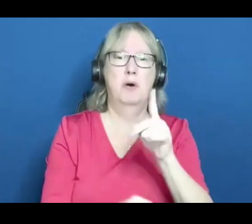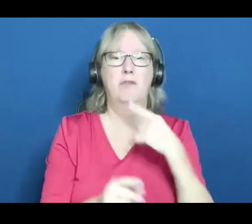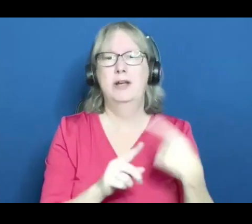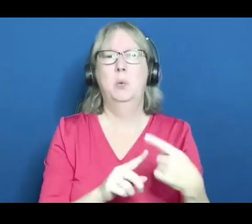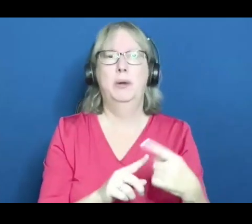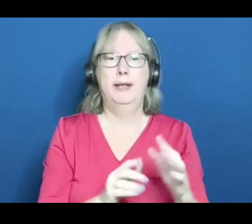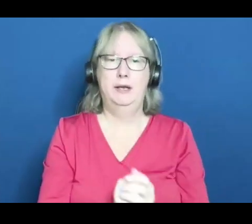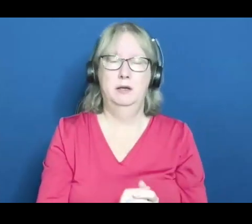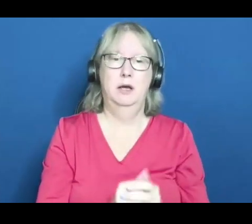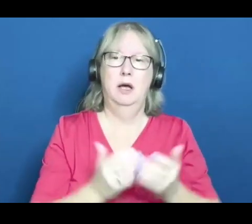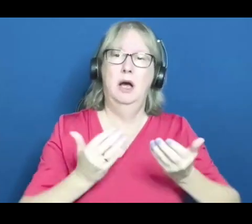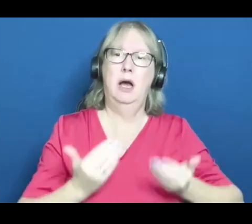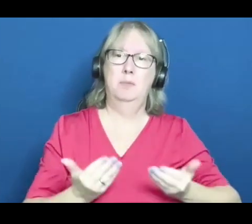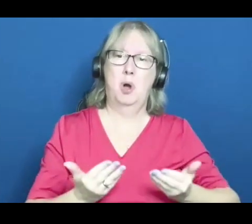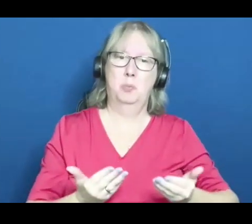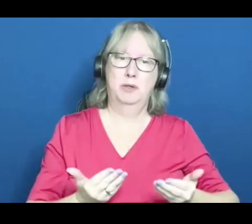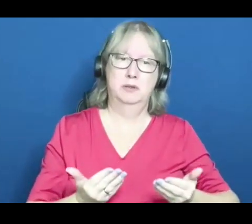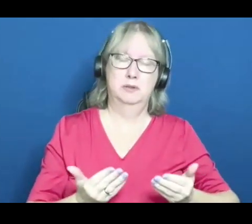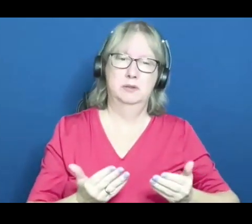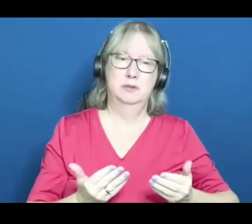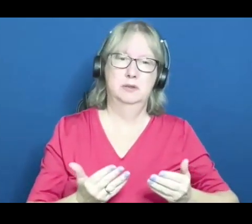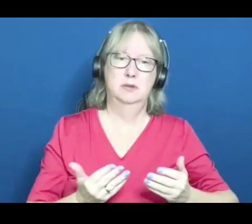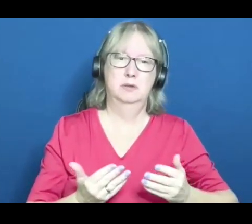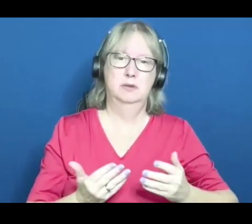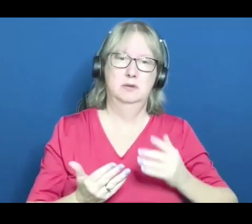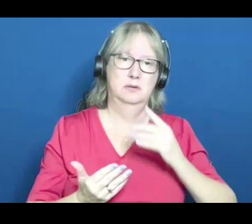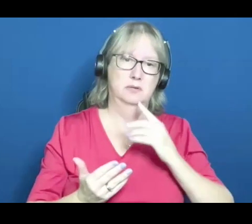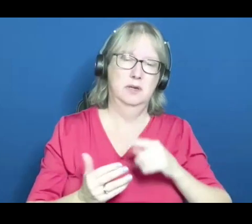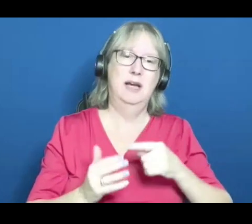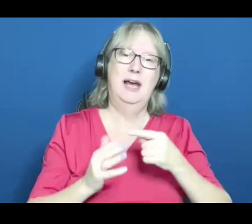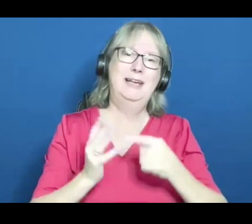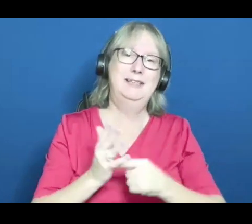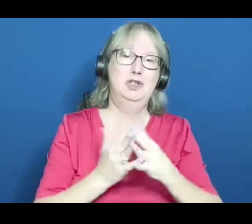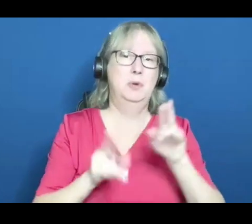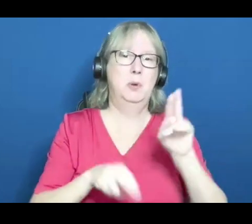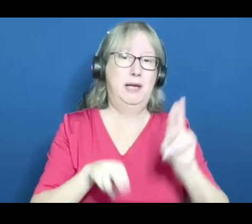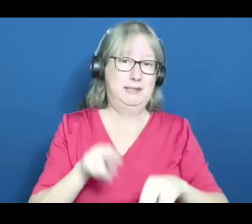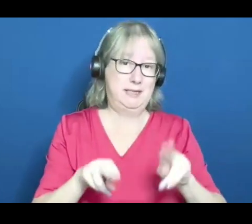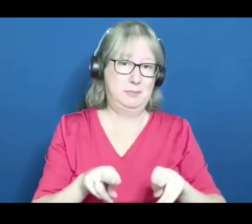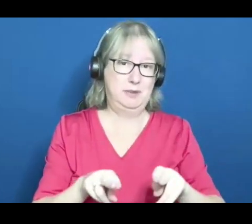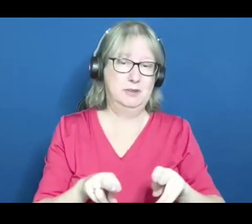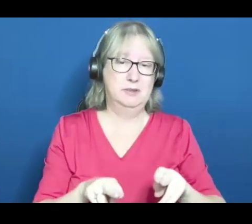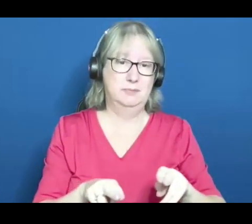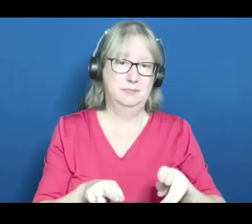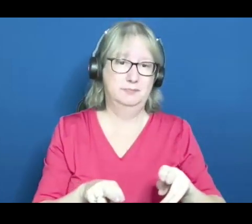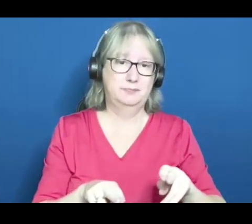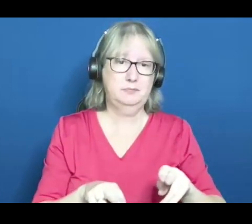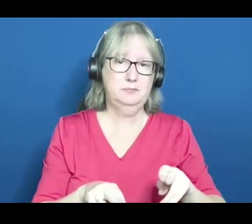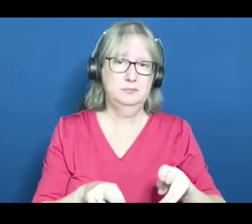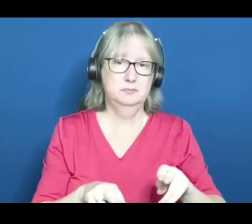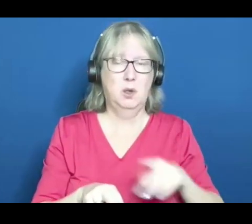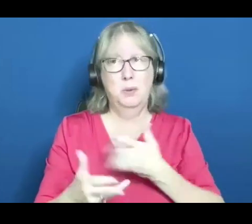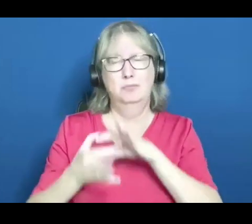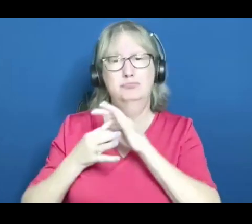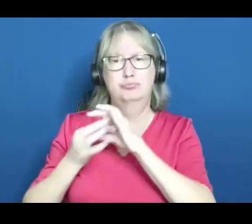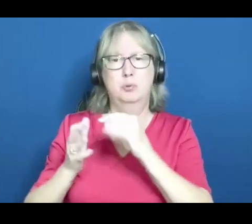quickly, right now the wait times to go through an access to work report, and we do have a lot of dealings with access to work.